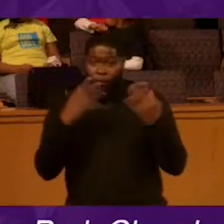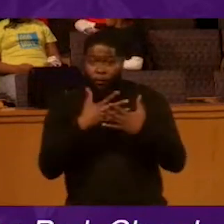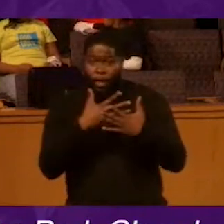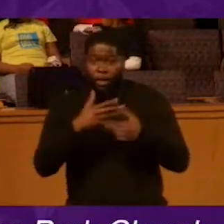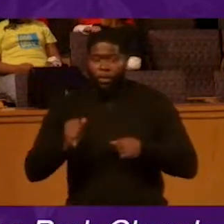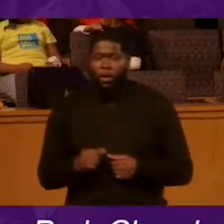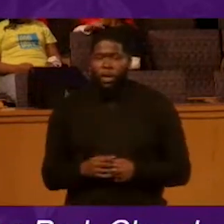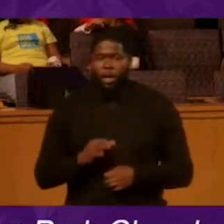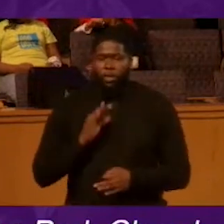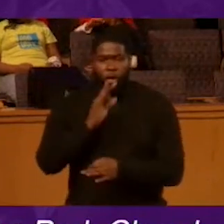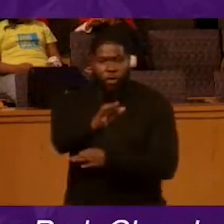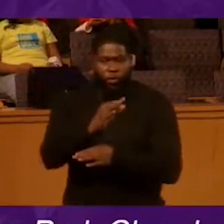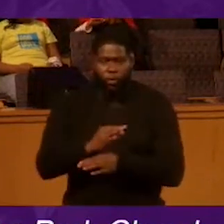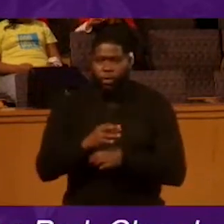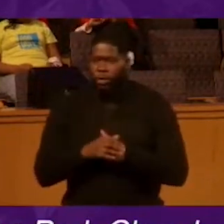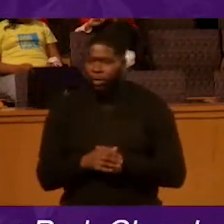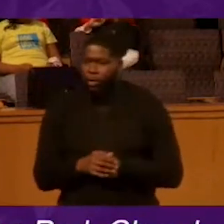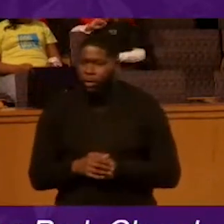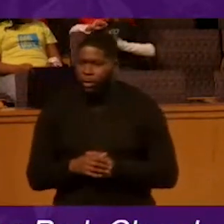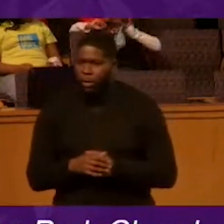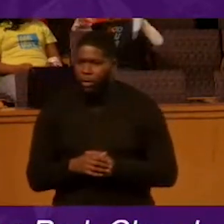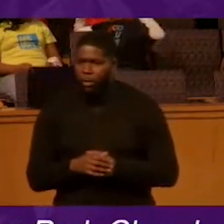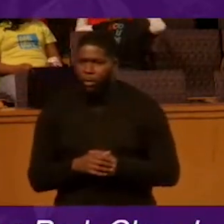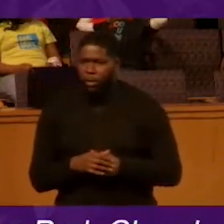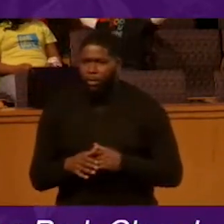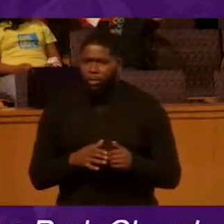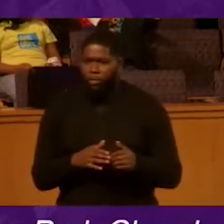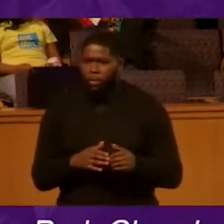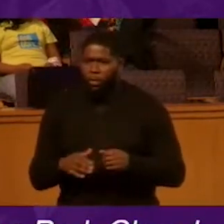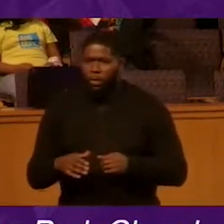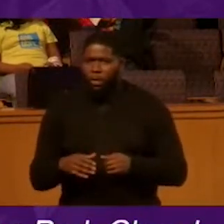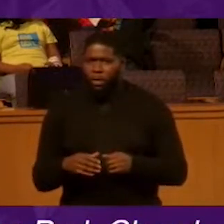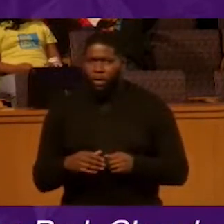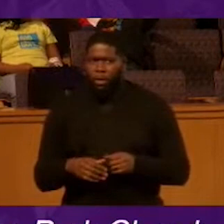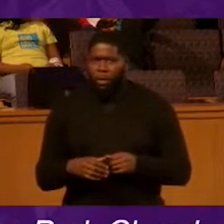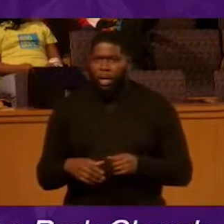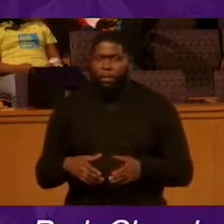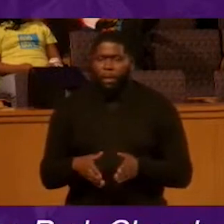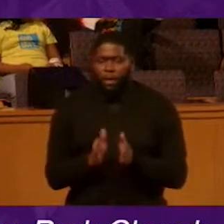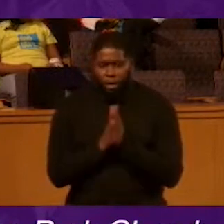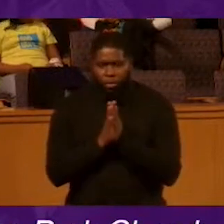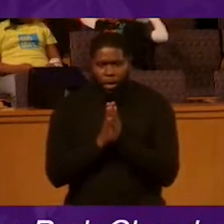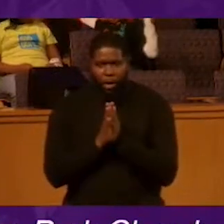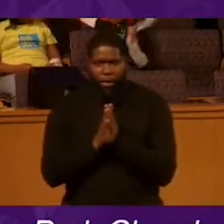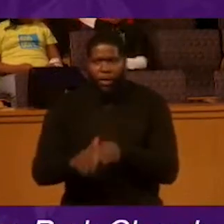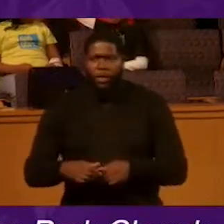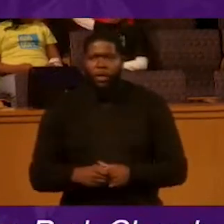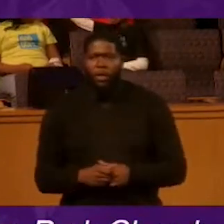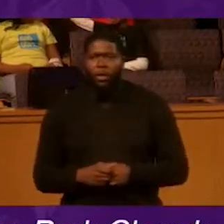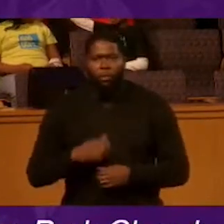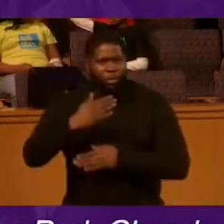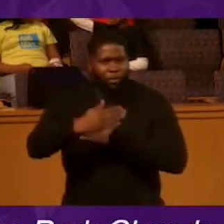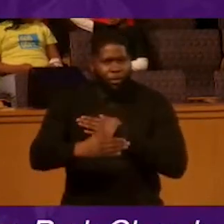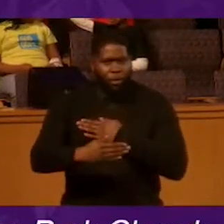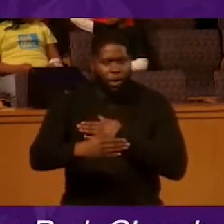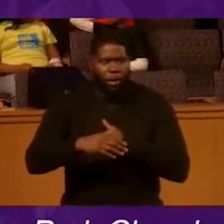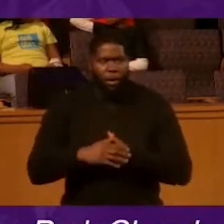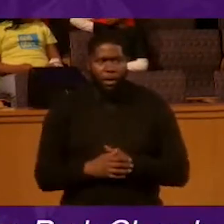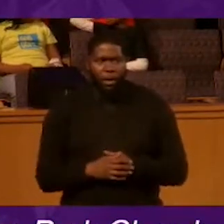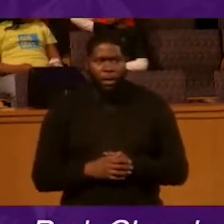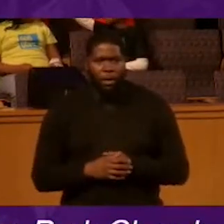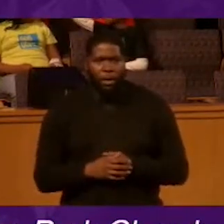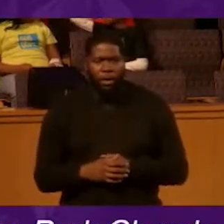future. And this reminded me of you. In my daily meditation, I came across this before